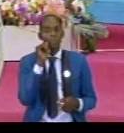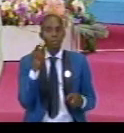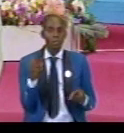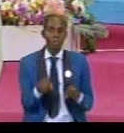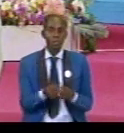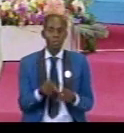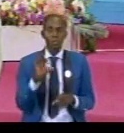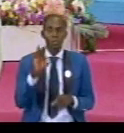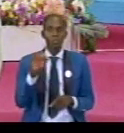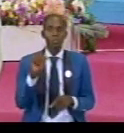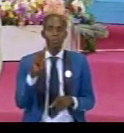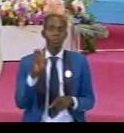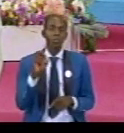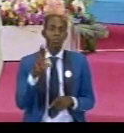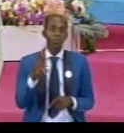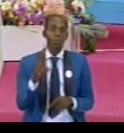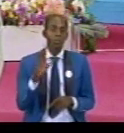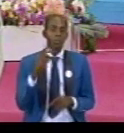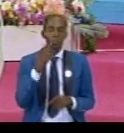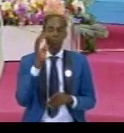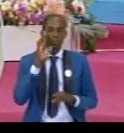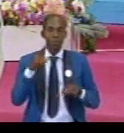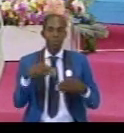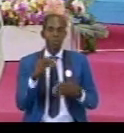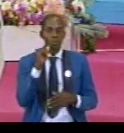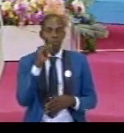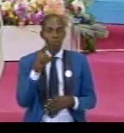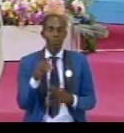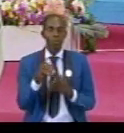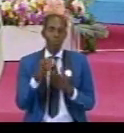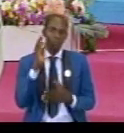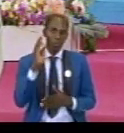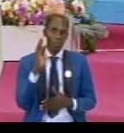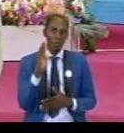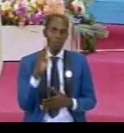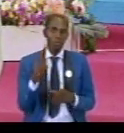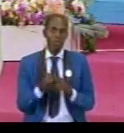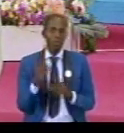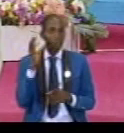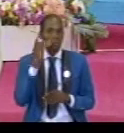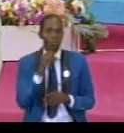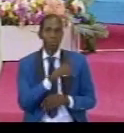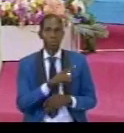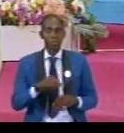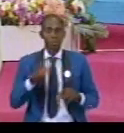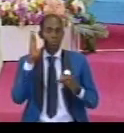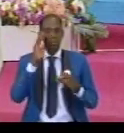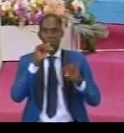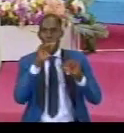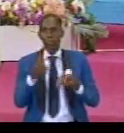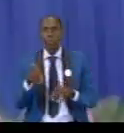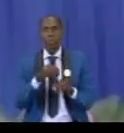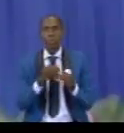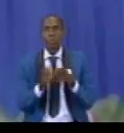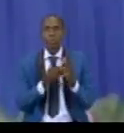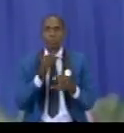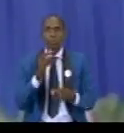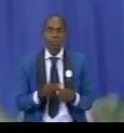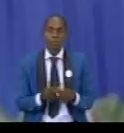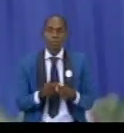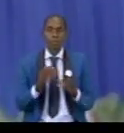He's going to give her testimony now. And as you listen, the Lord will bless you in Jesus' name. Praise